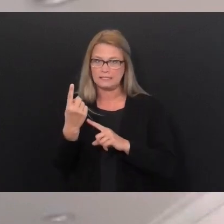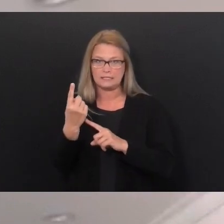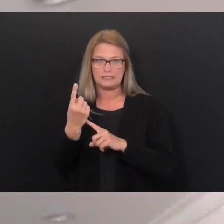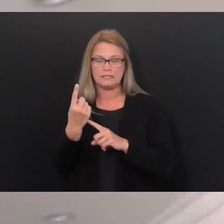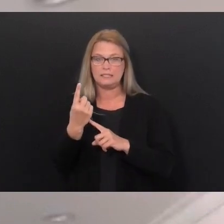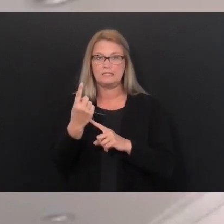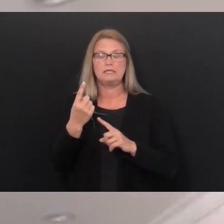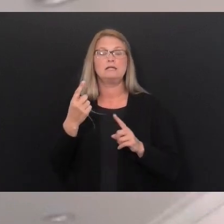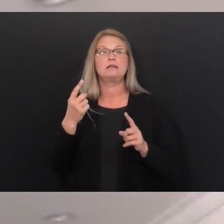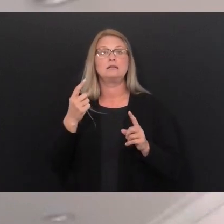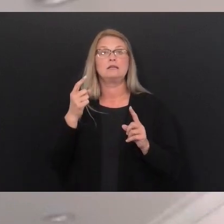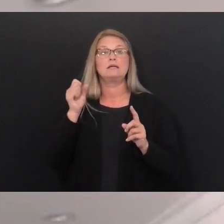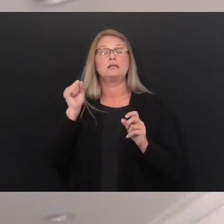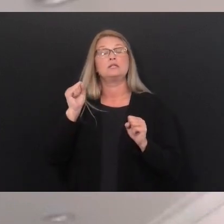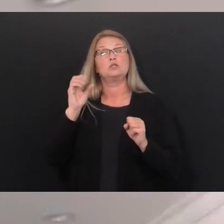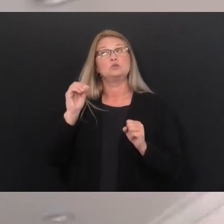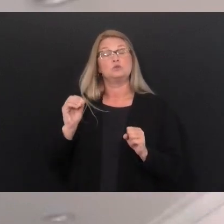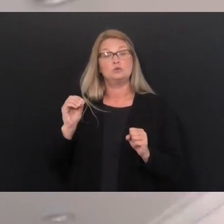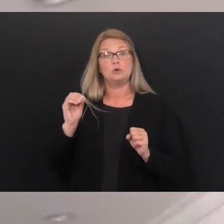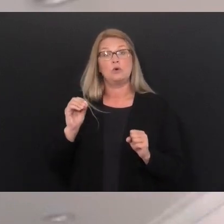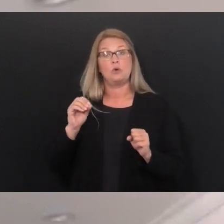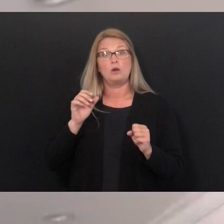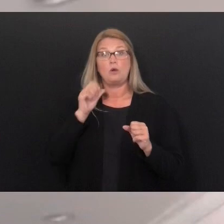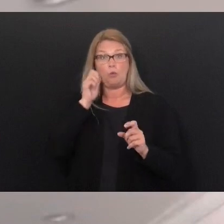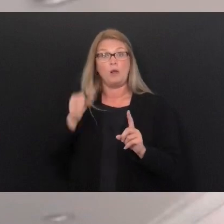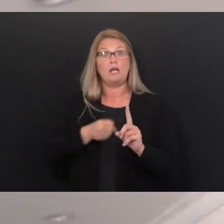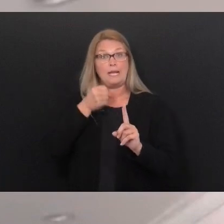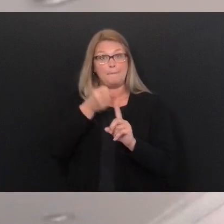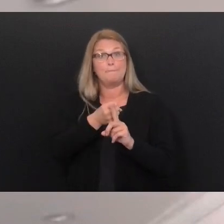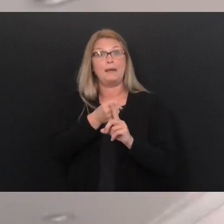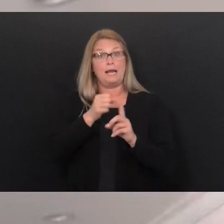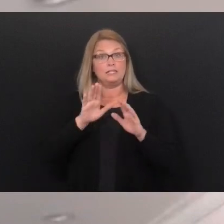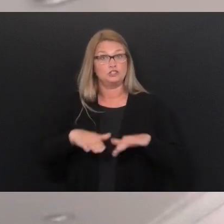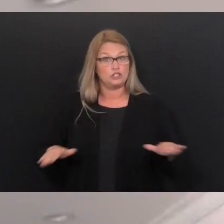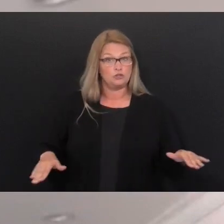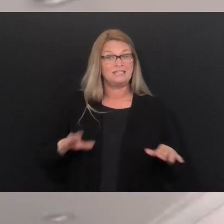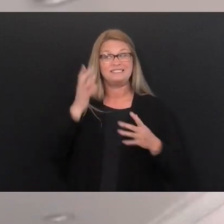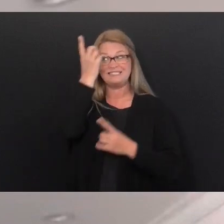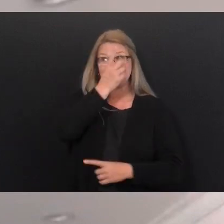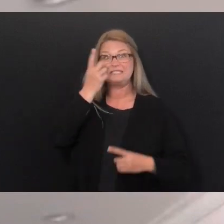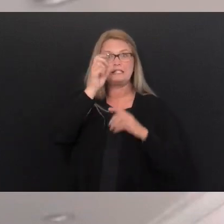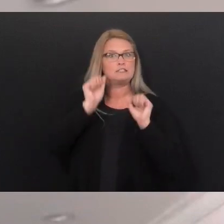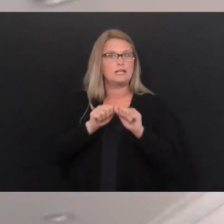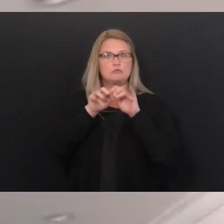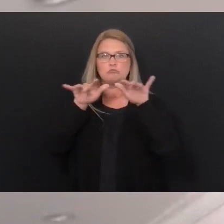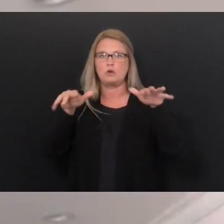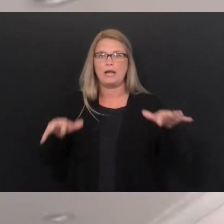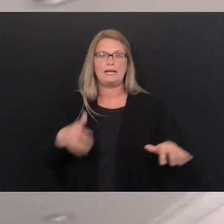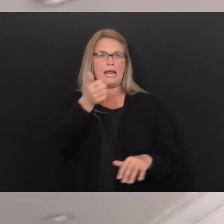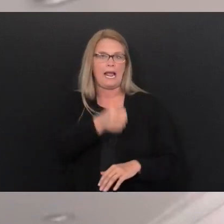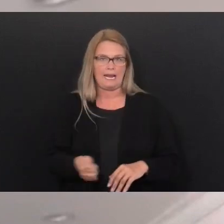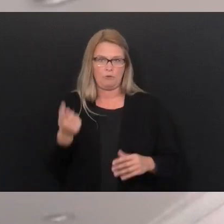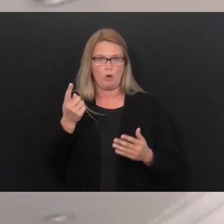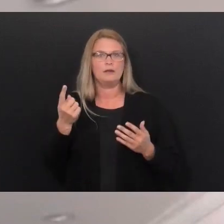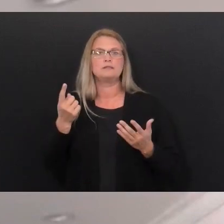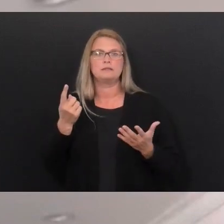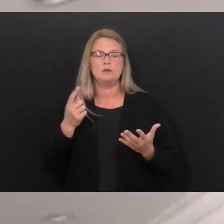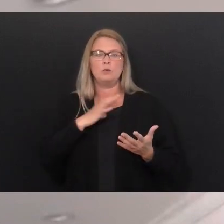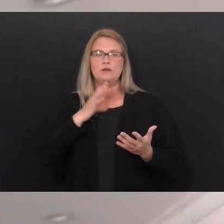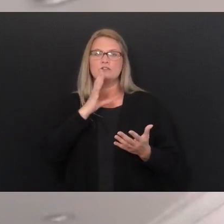or assisted living homes or whatever. This is also a disease that can affect young people. And we talked a bit about